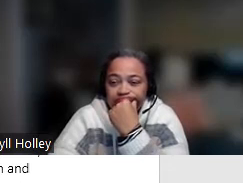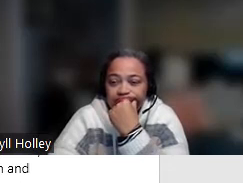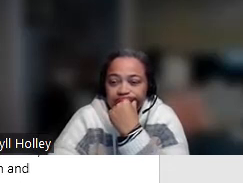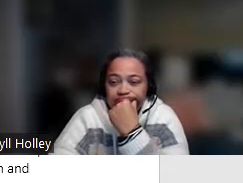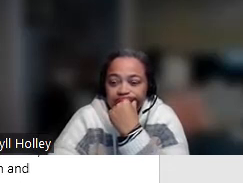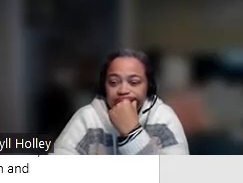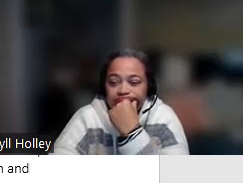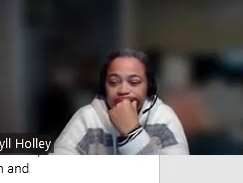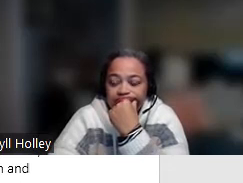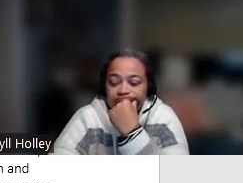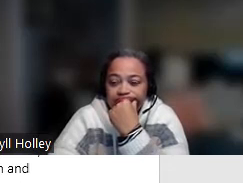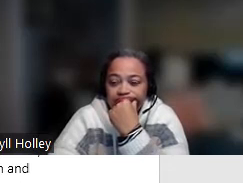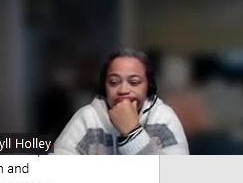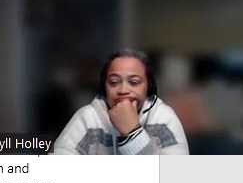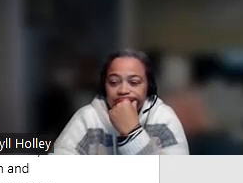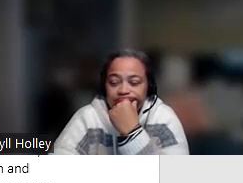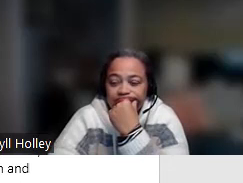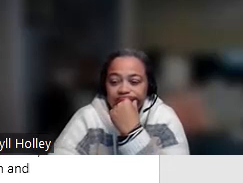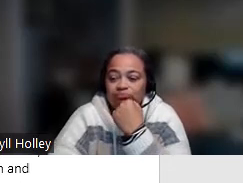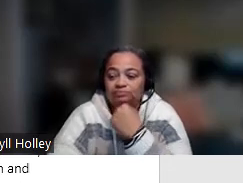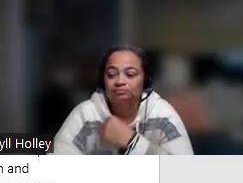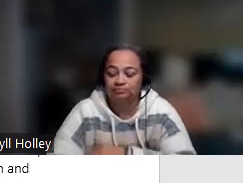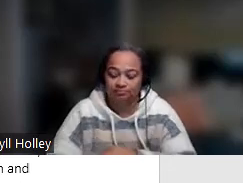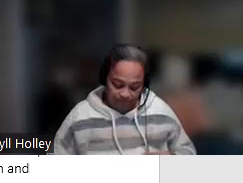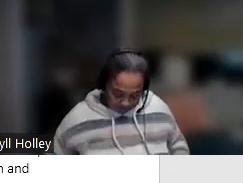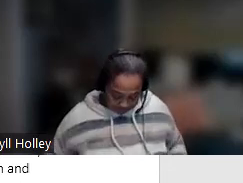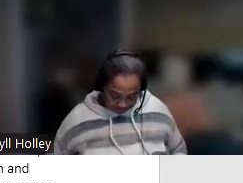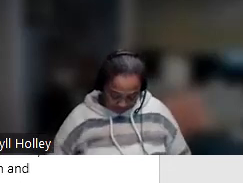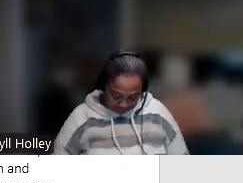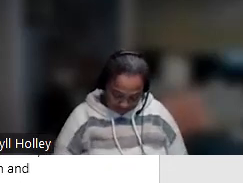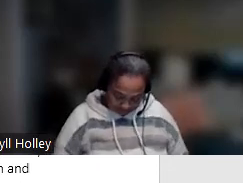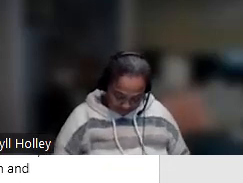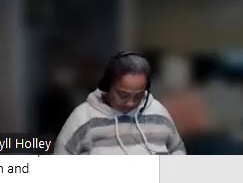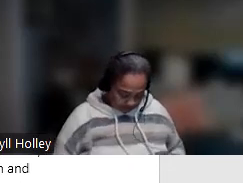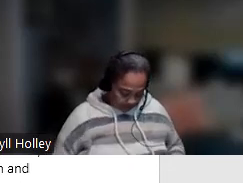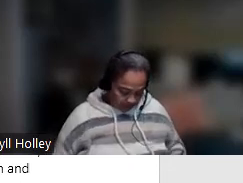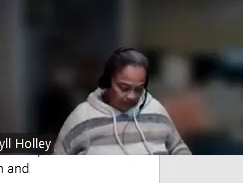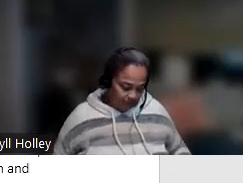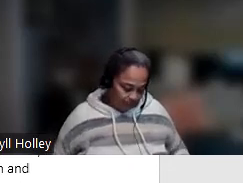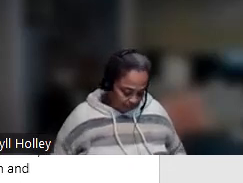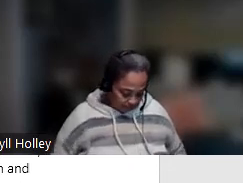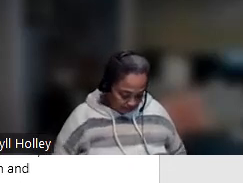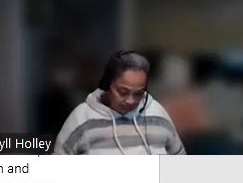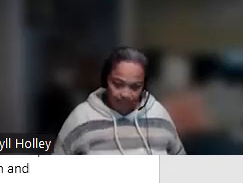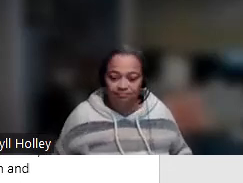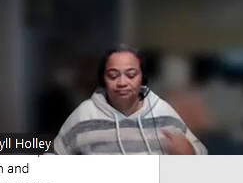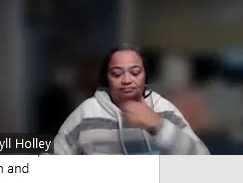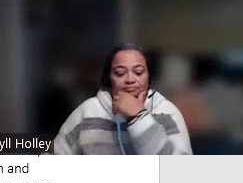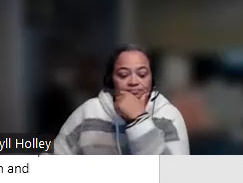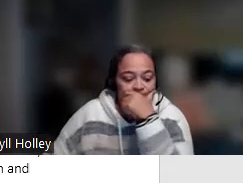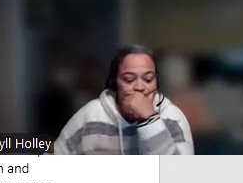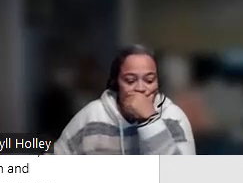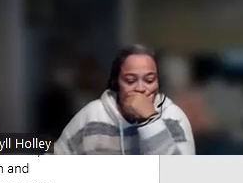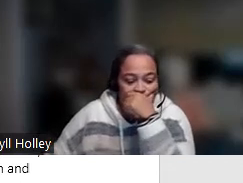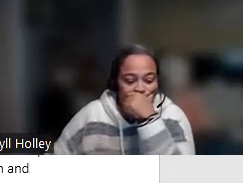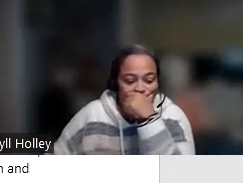de voir visuellement. You know, and I'm trying to think of the ways that you would On va translate essayer de that. penser What is the